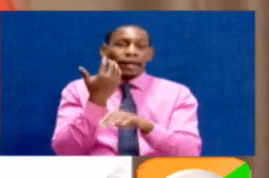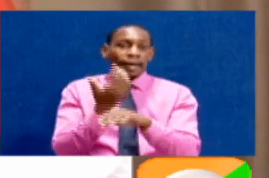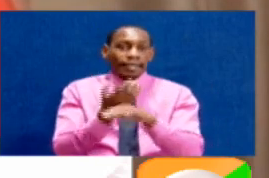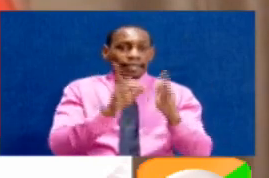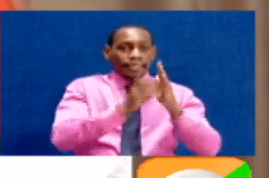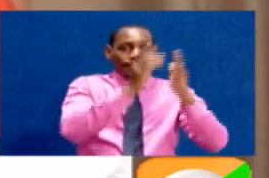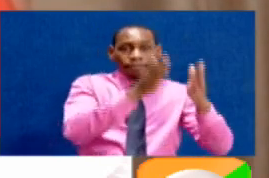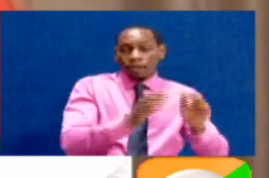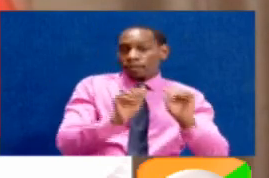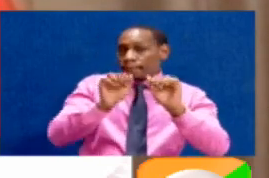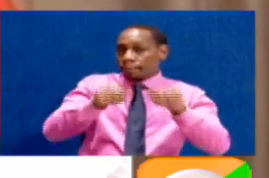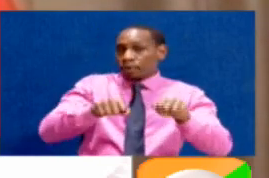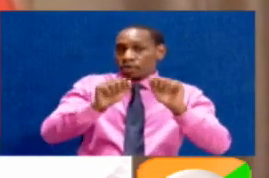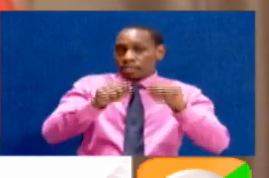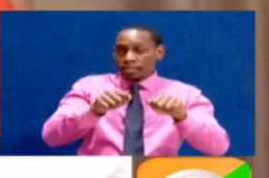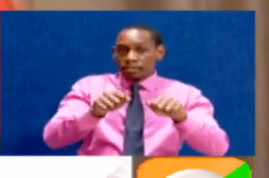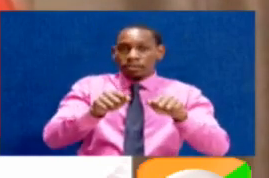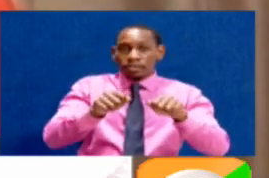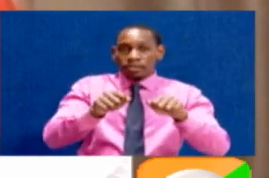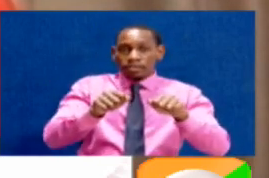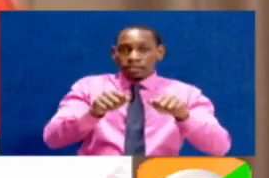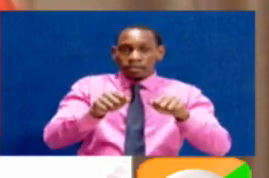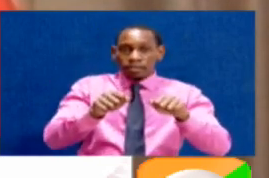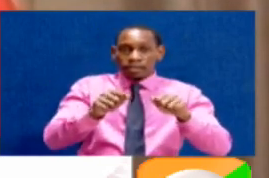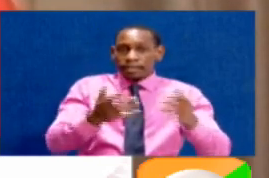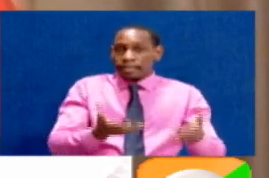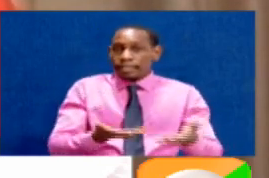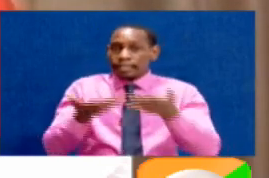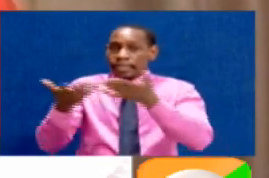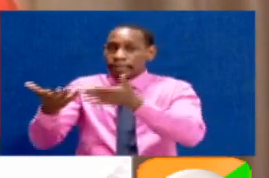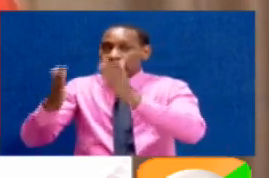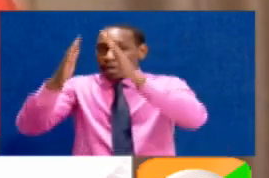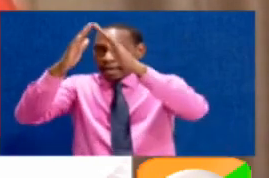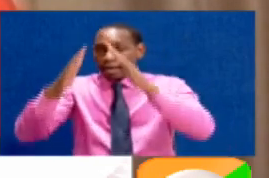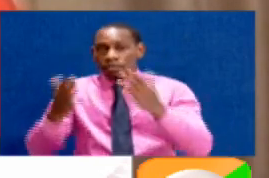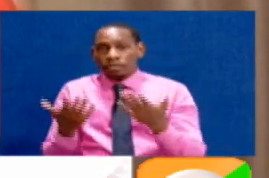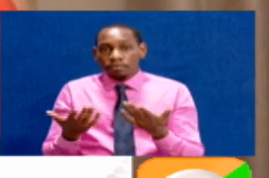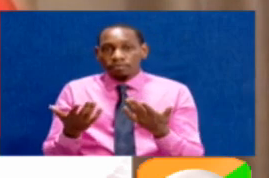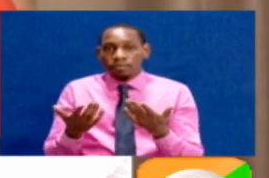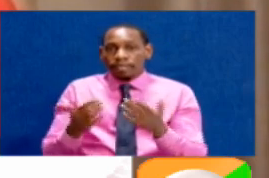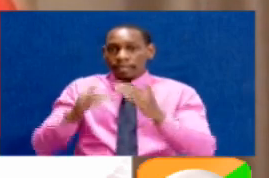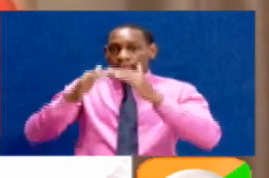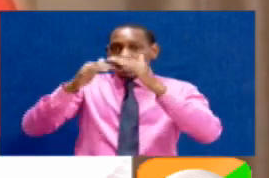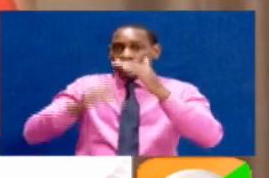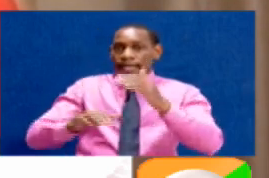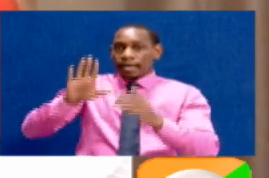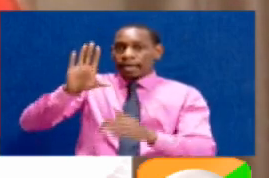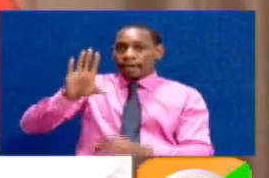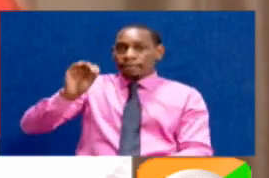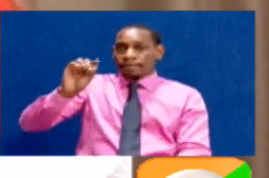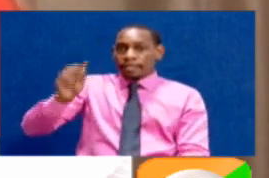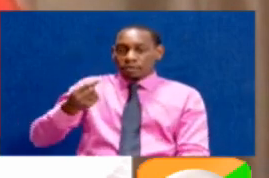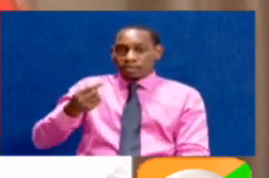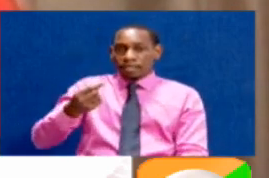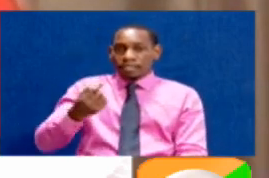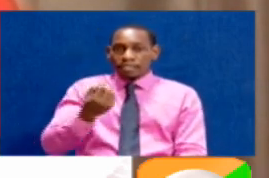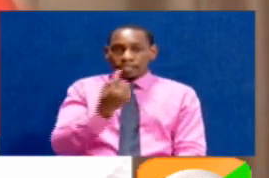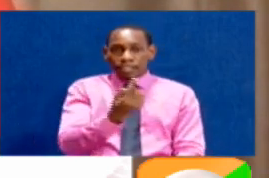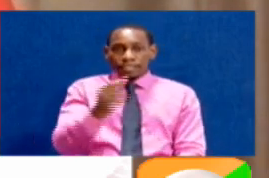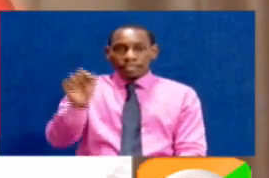for a developer to be able to actually deliver a house at less than 50,000 shillings per square